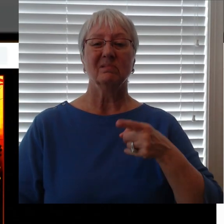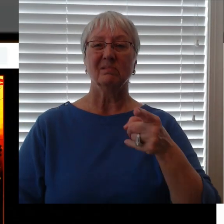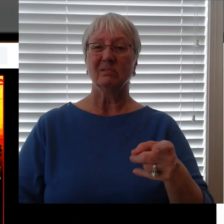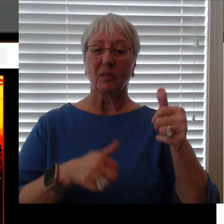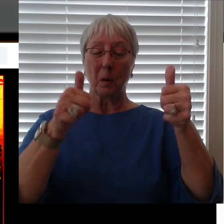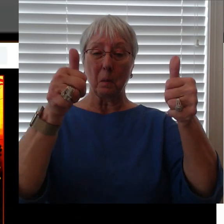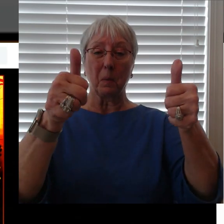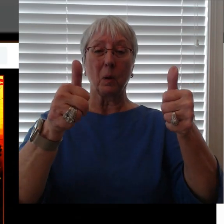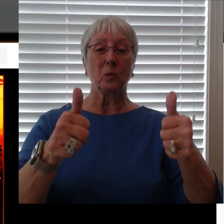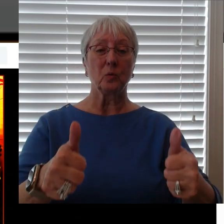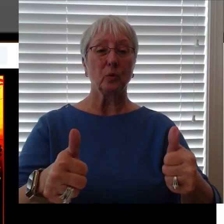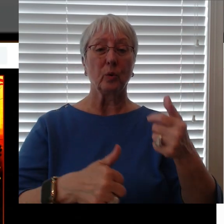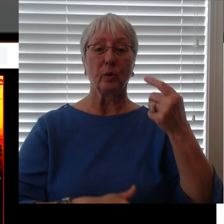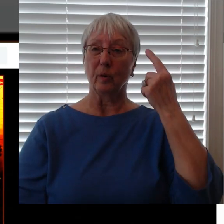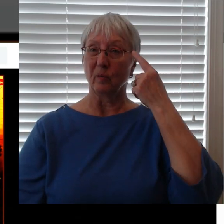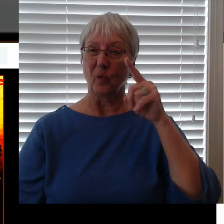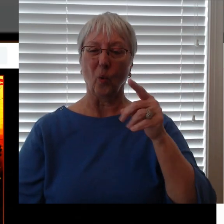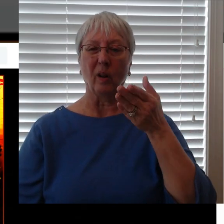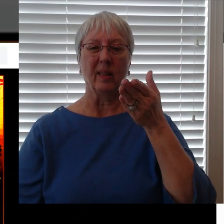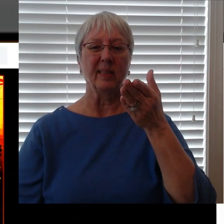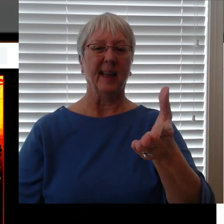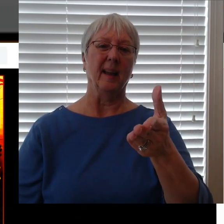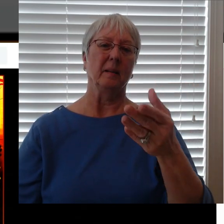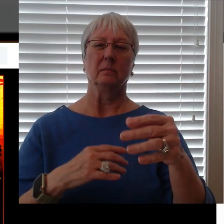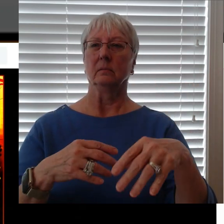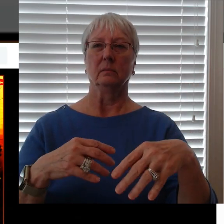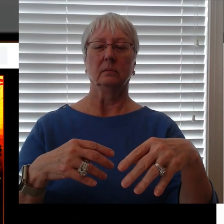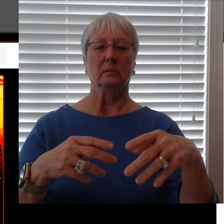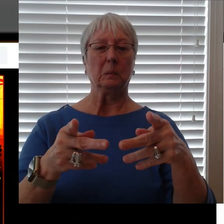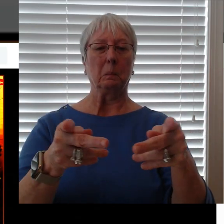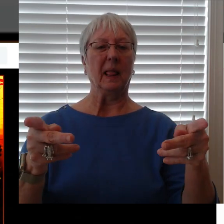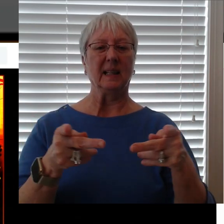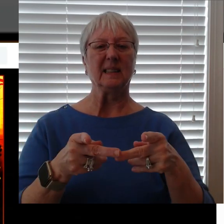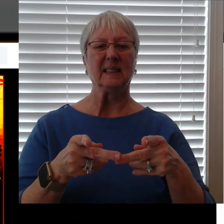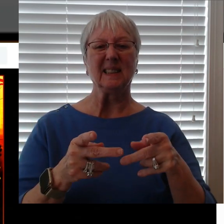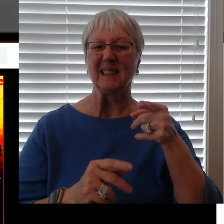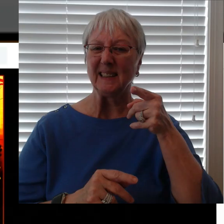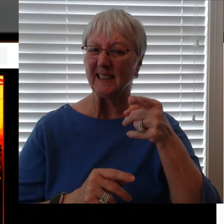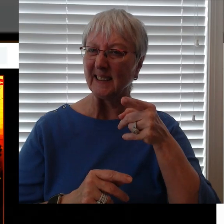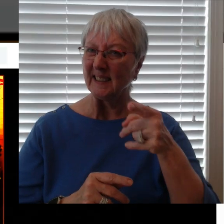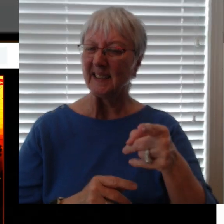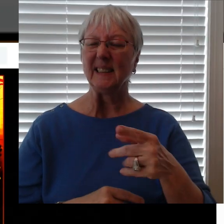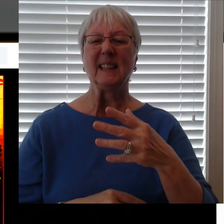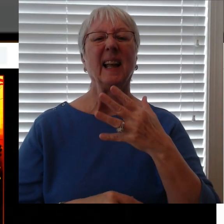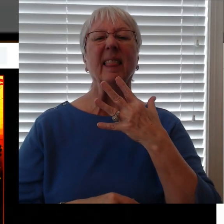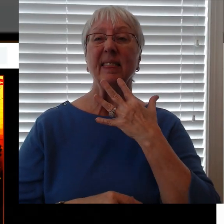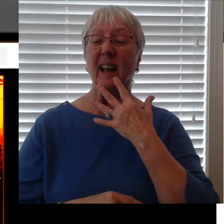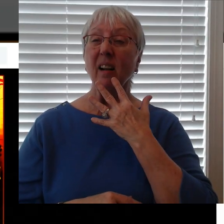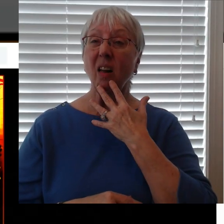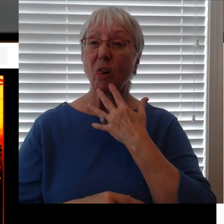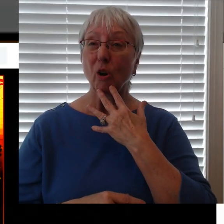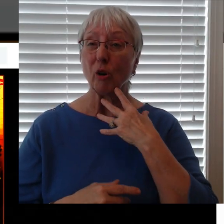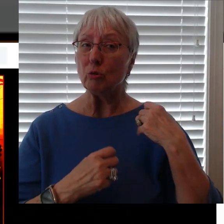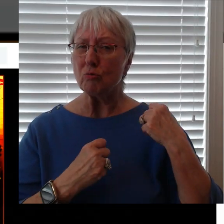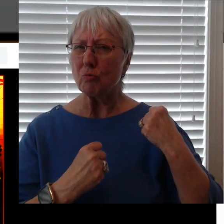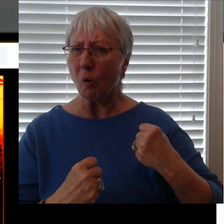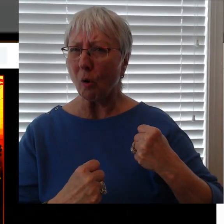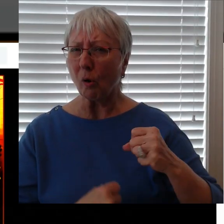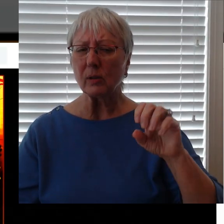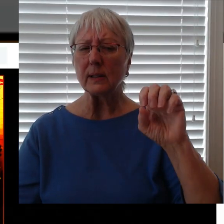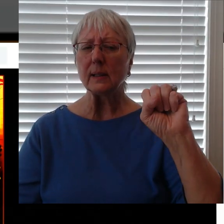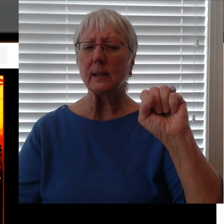poster for the Claremont Lounge uses value, quantity of color, saturation, and